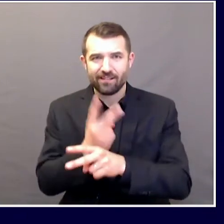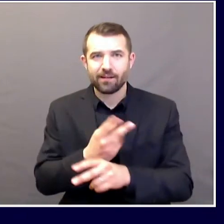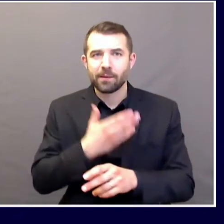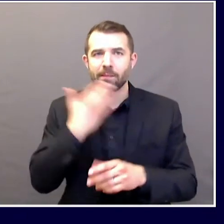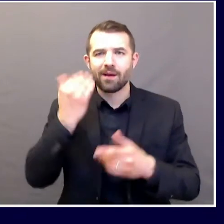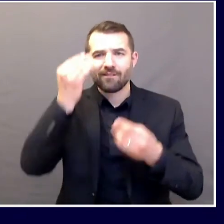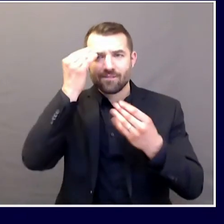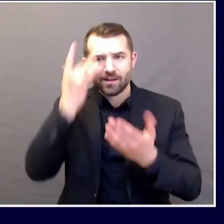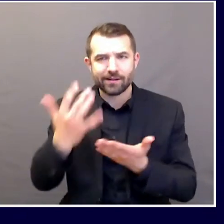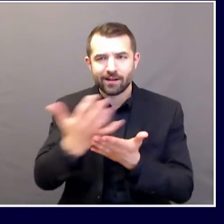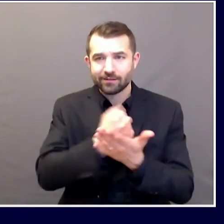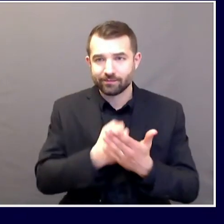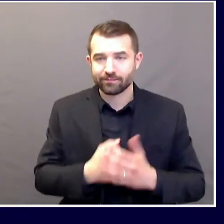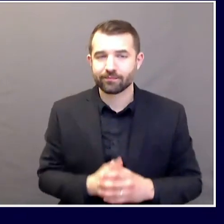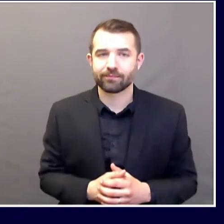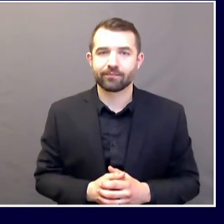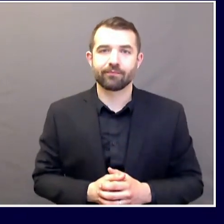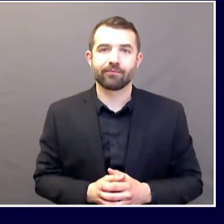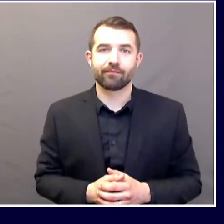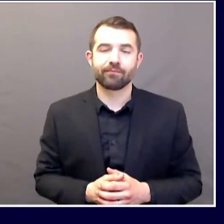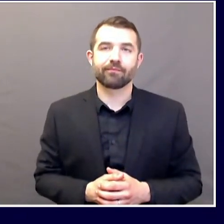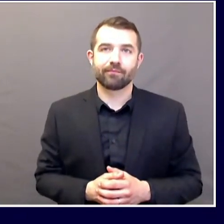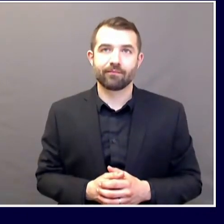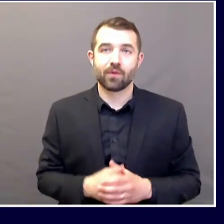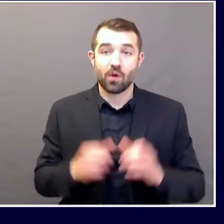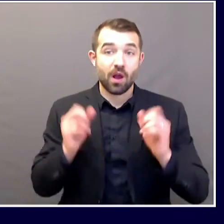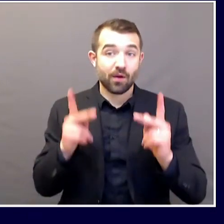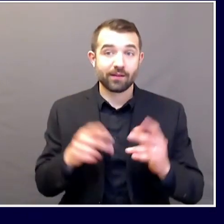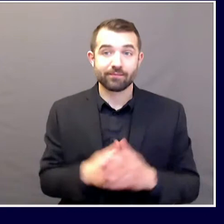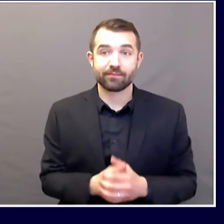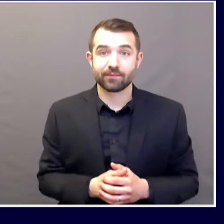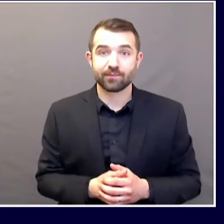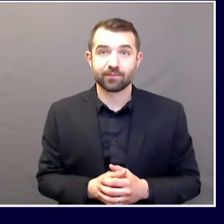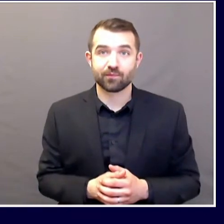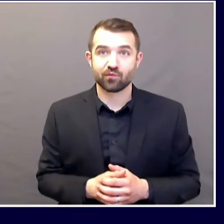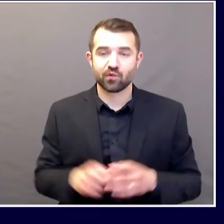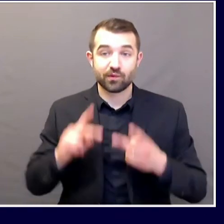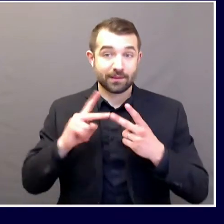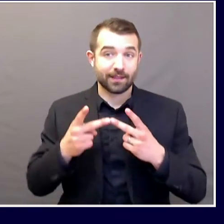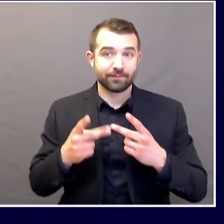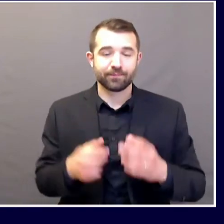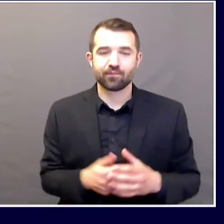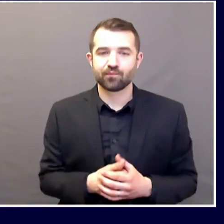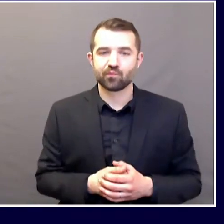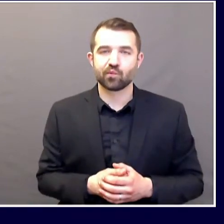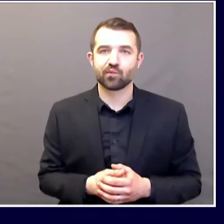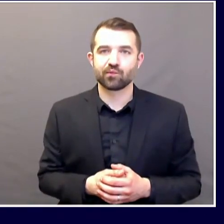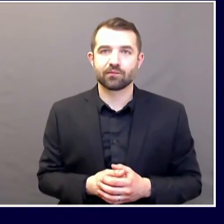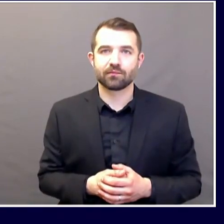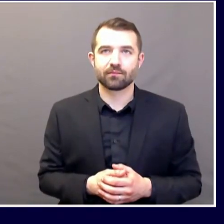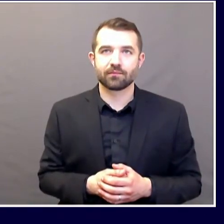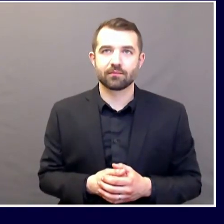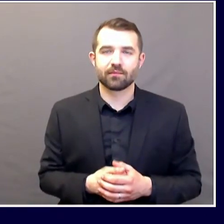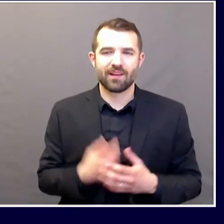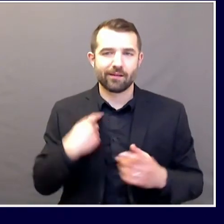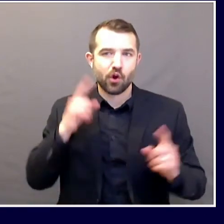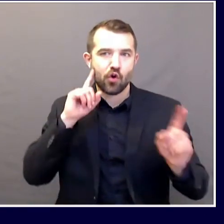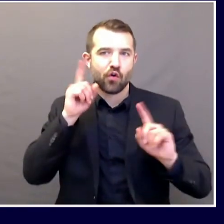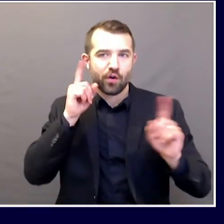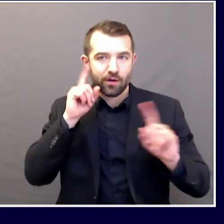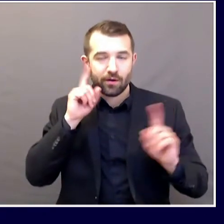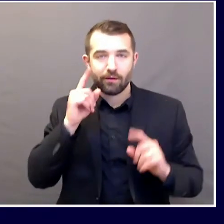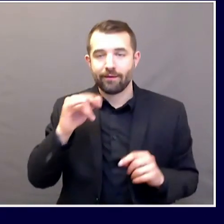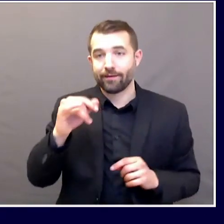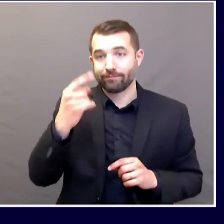Great. And then just my final question here. Now, we've heard that you shouldn't get the vaccine if you are exposed or if you have the virus. But what if that